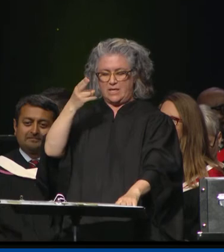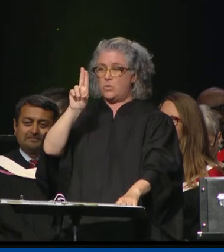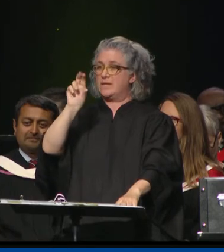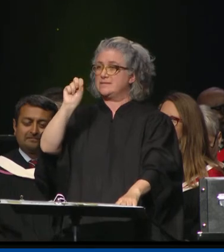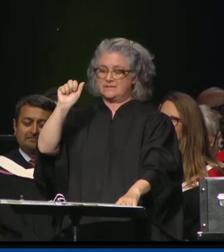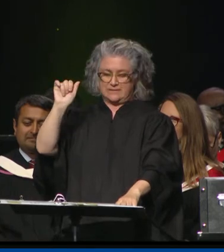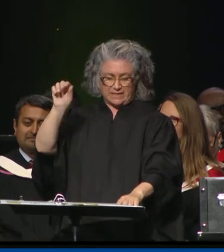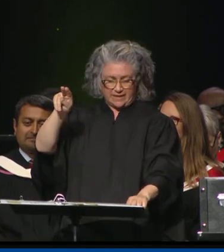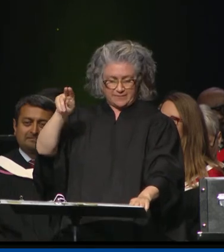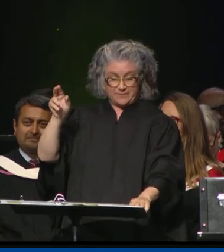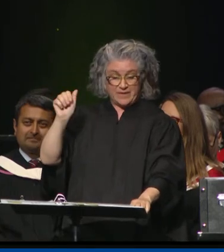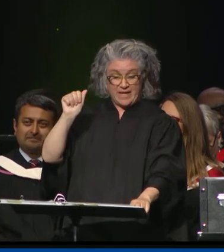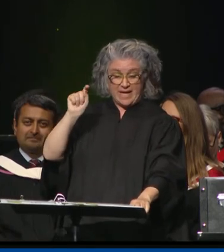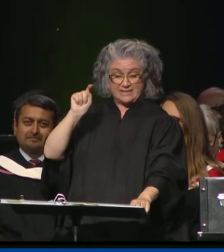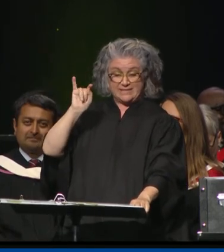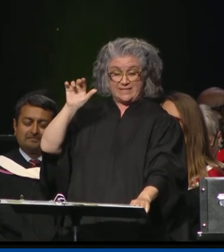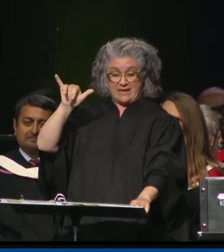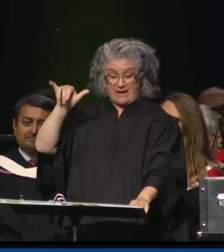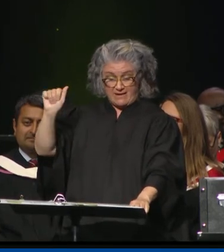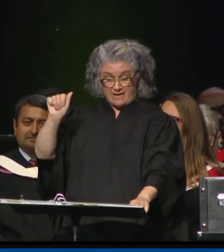Atia Kershid.